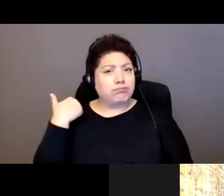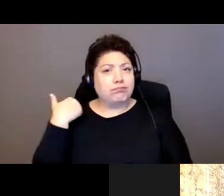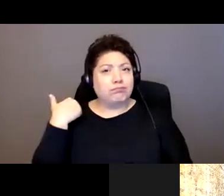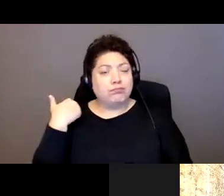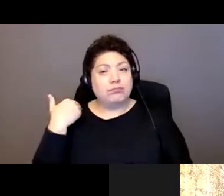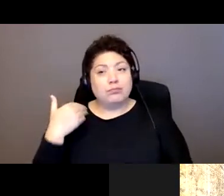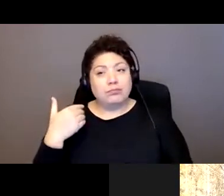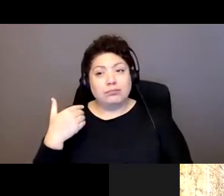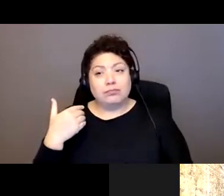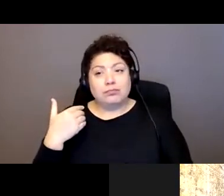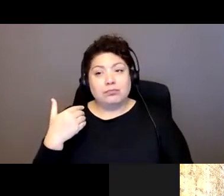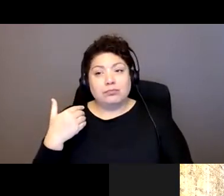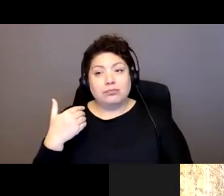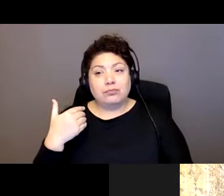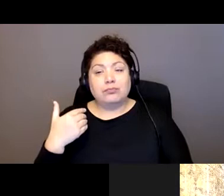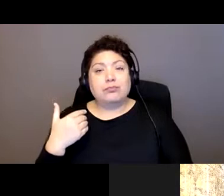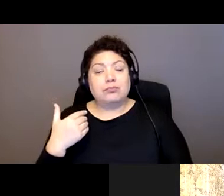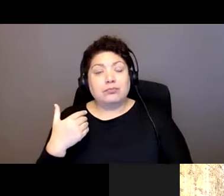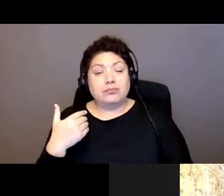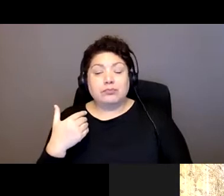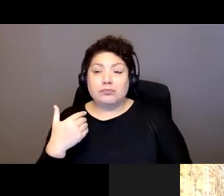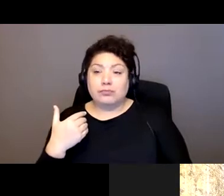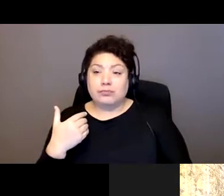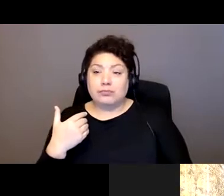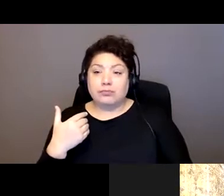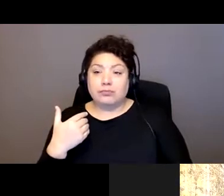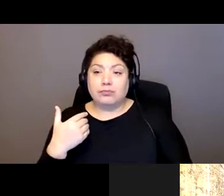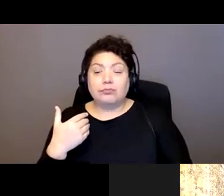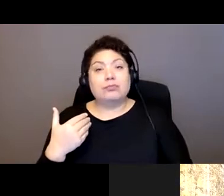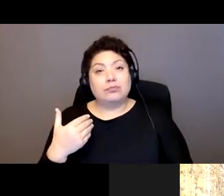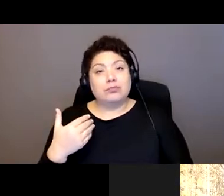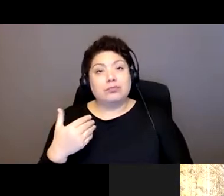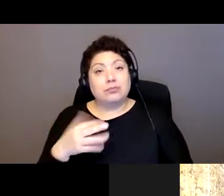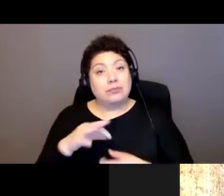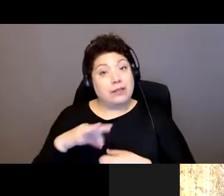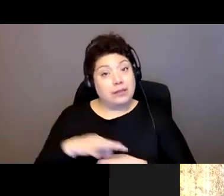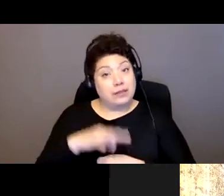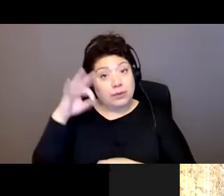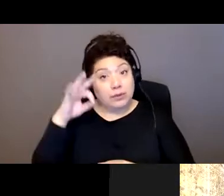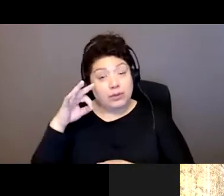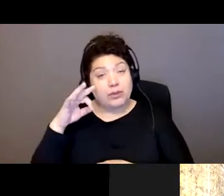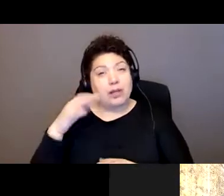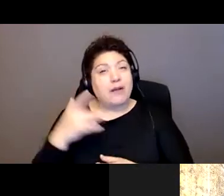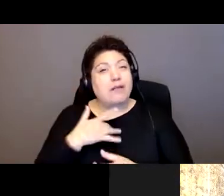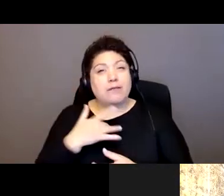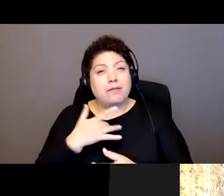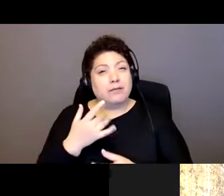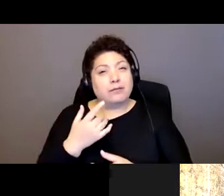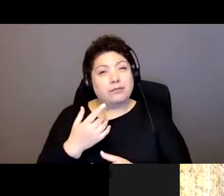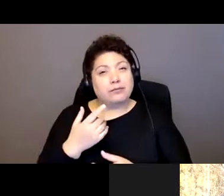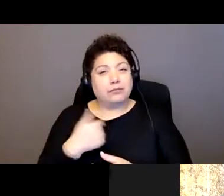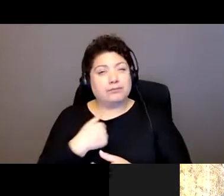knew there was the spiritual side of me. I've always felt like there was two of